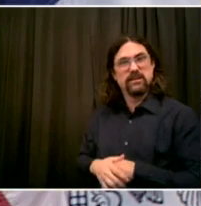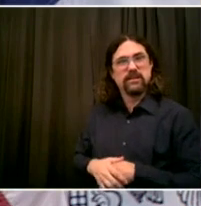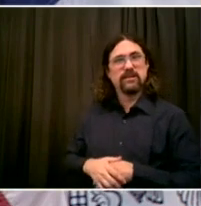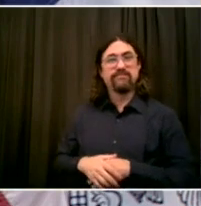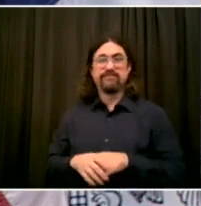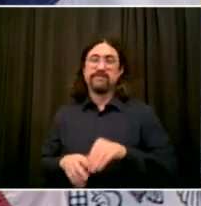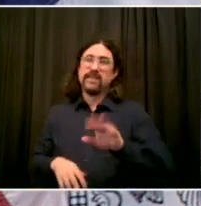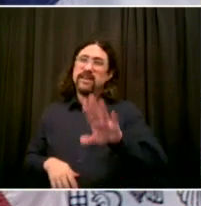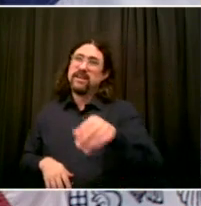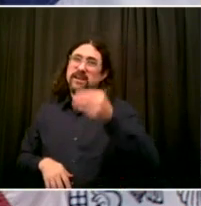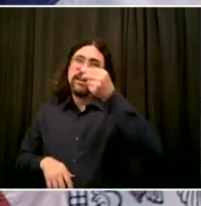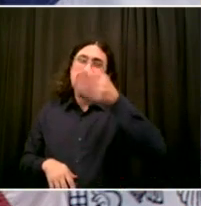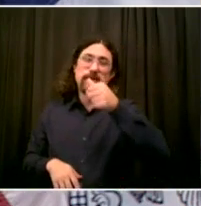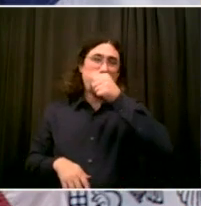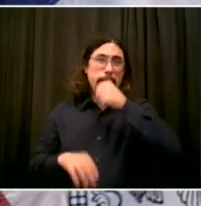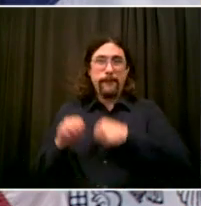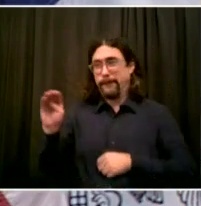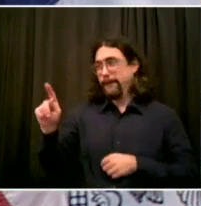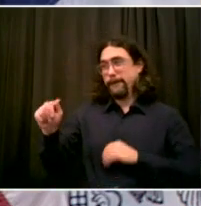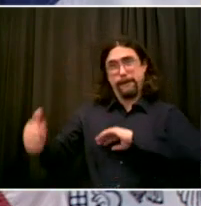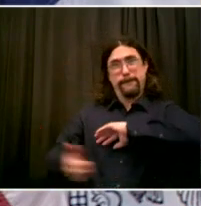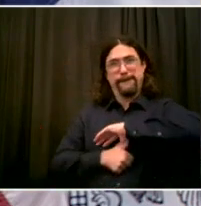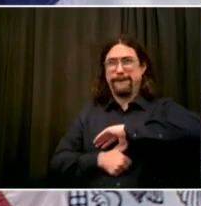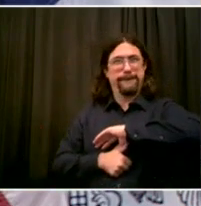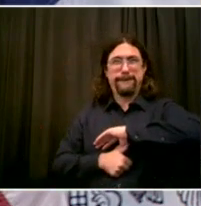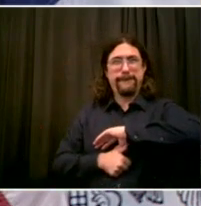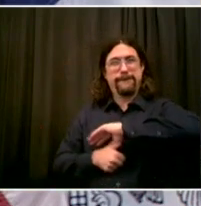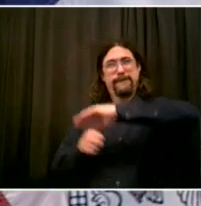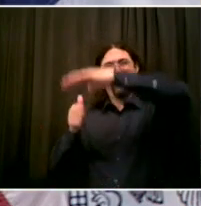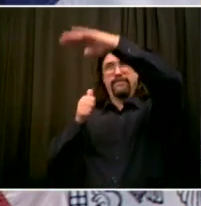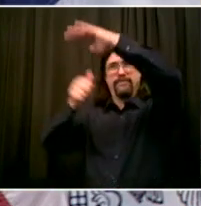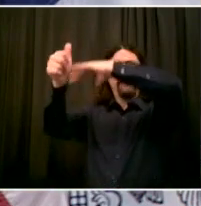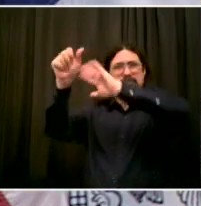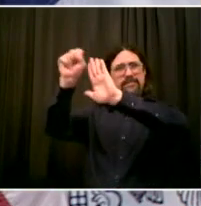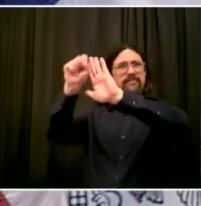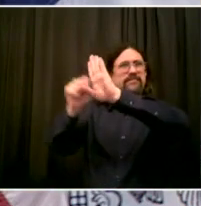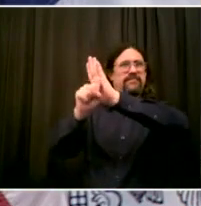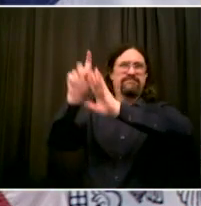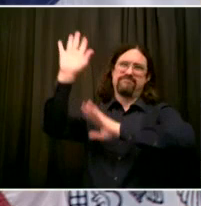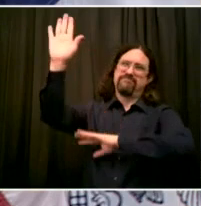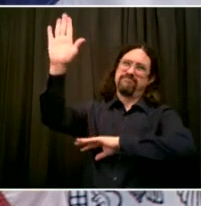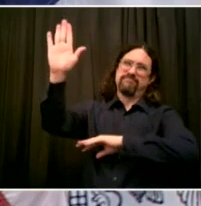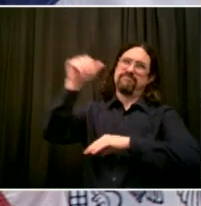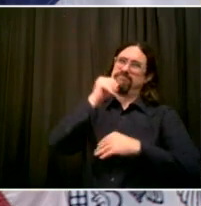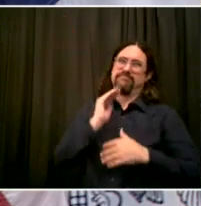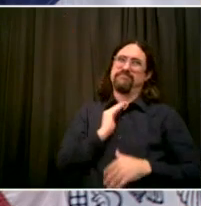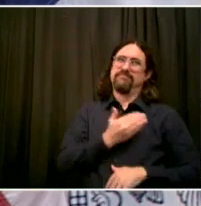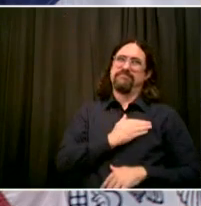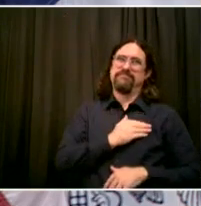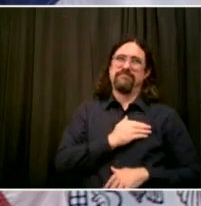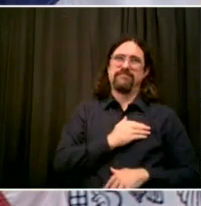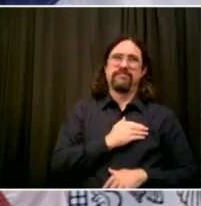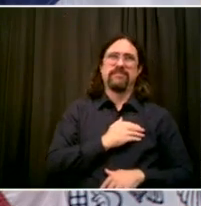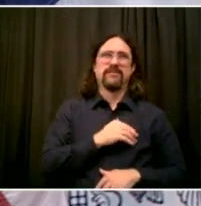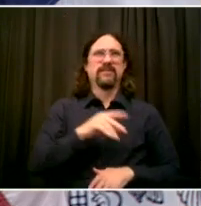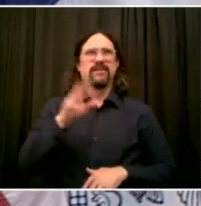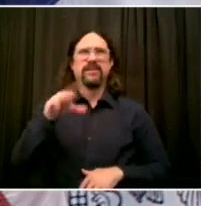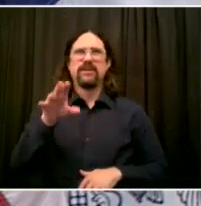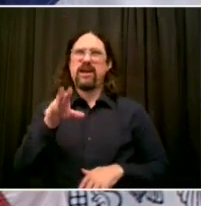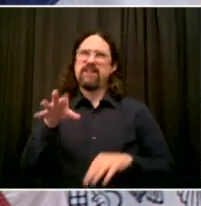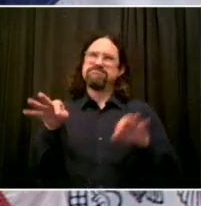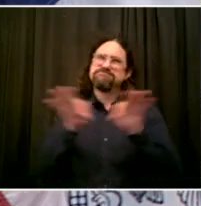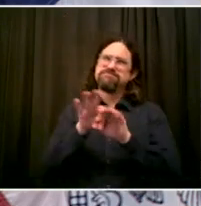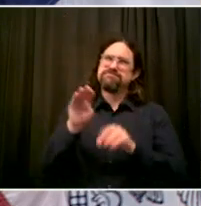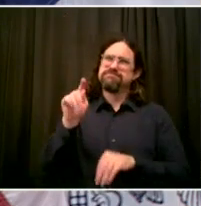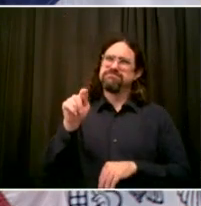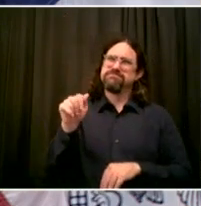affects all 8.6 million people I represent. This has to be solved with federal stimulus money. There is the hope and prayer that